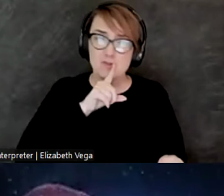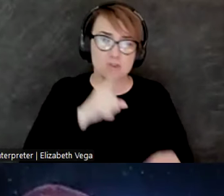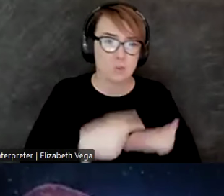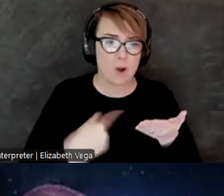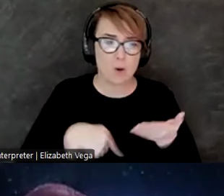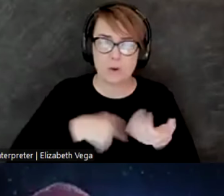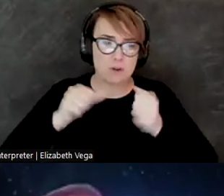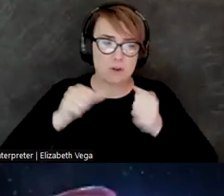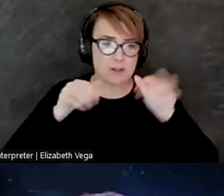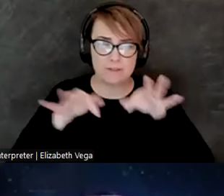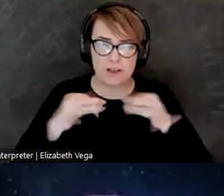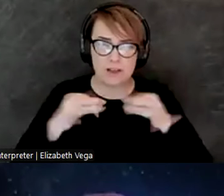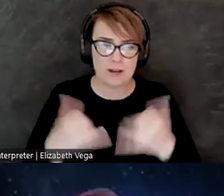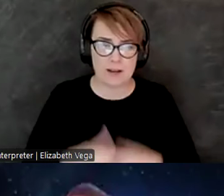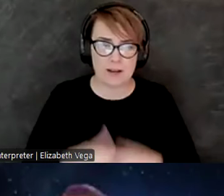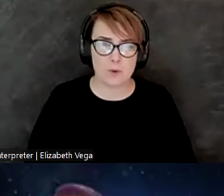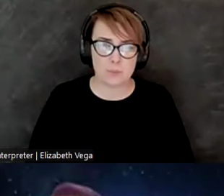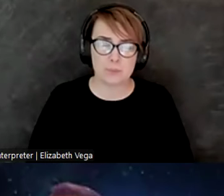now.